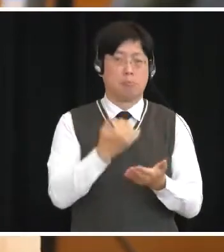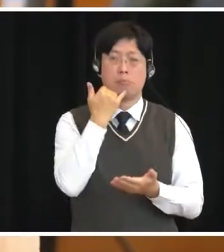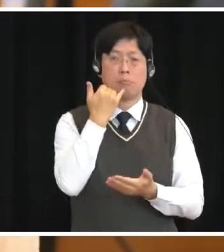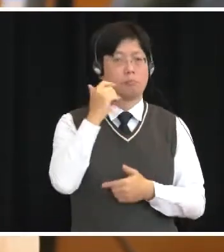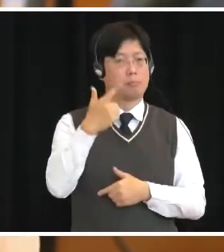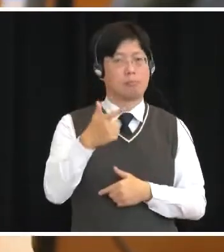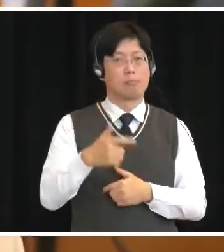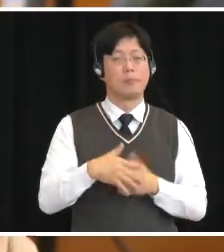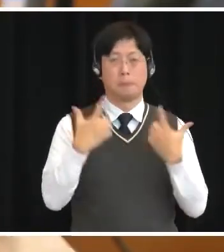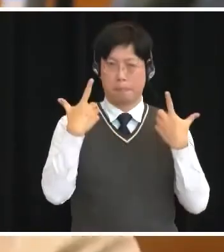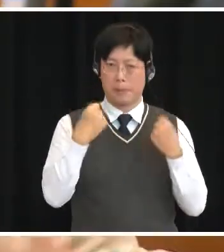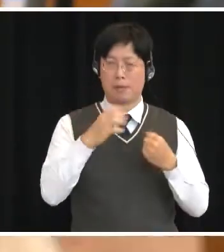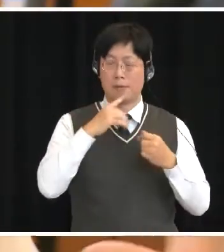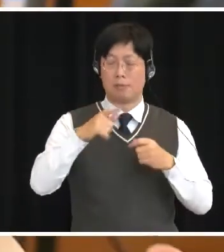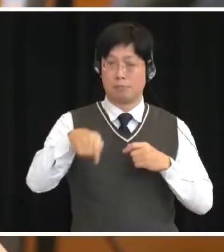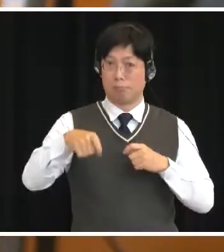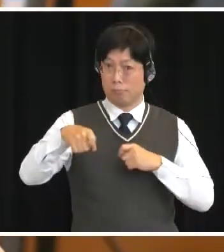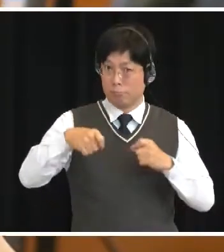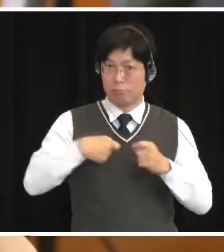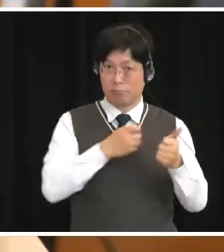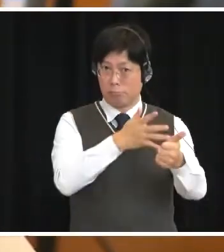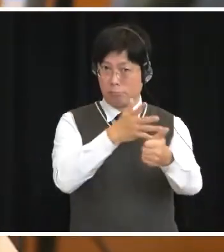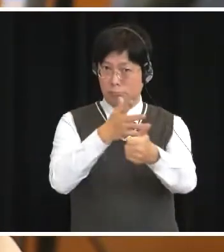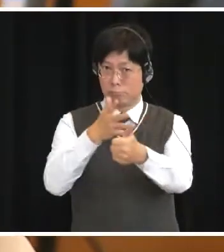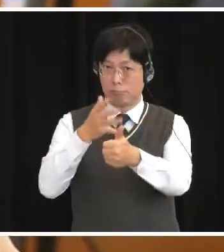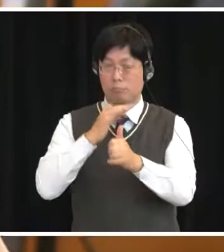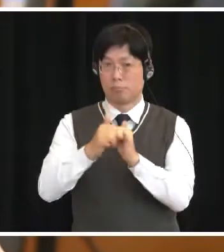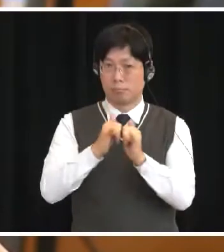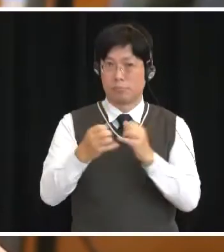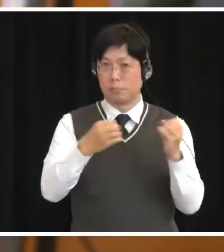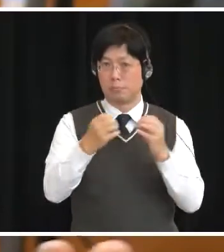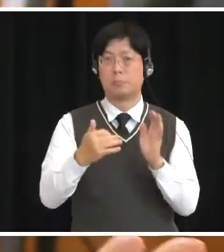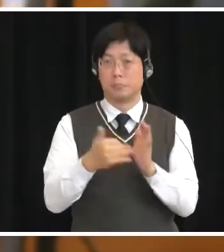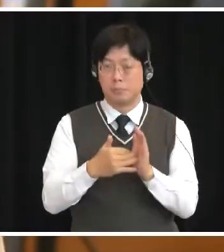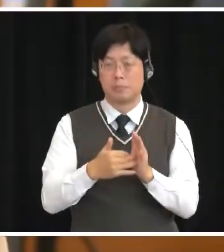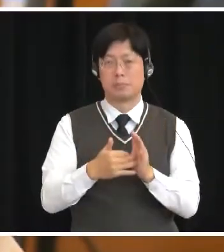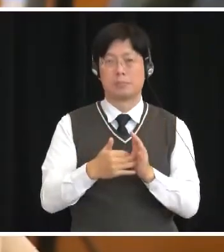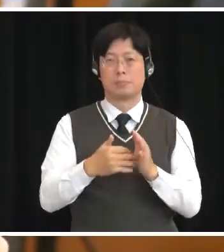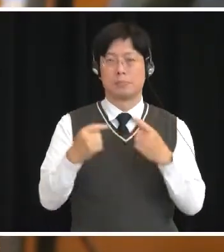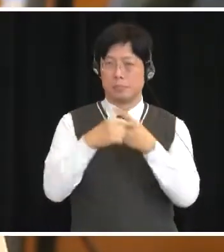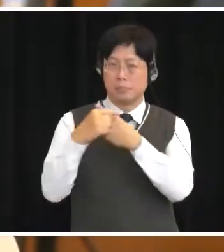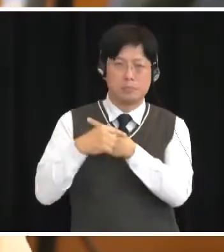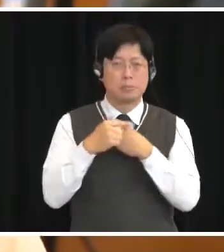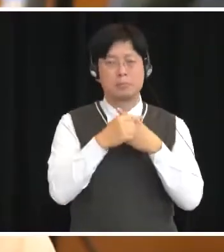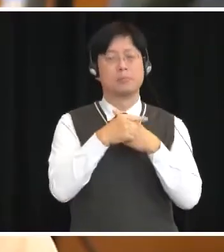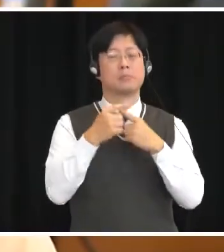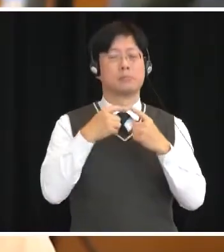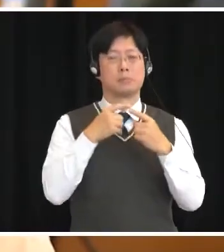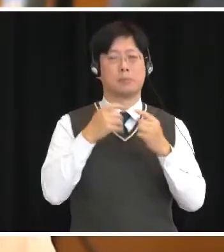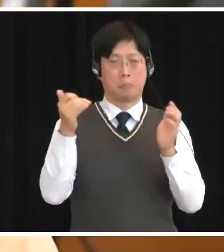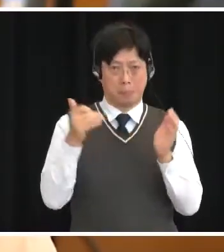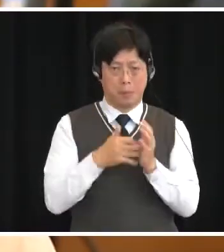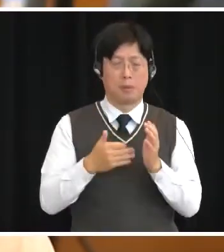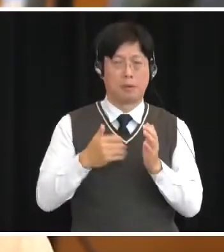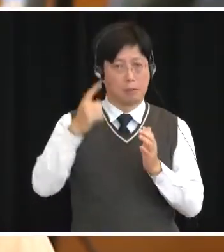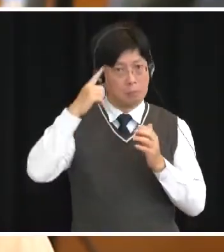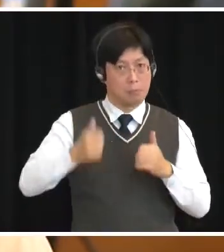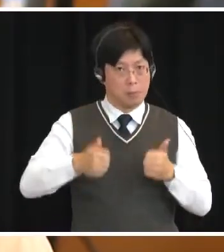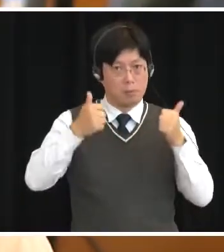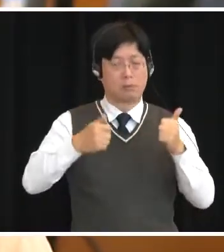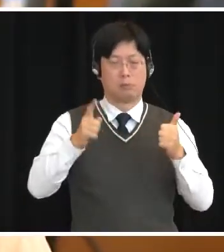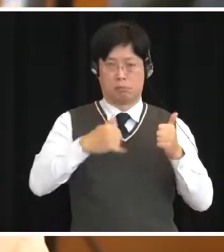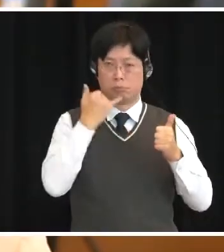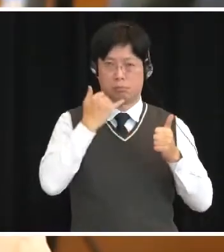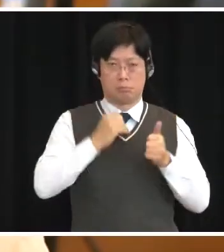competent authorities can decide what to do on its own. Rather, any new